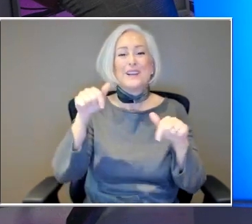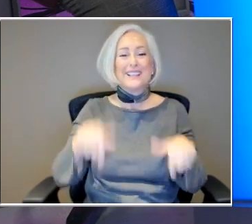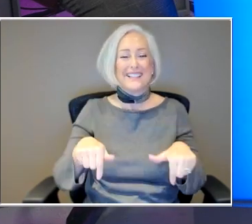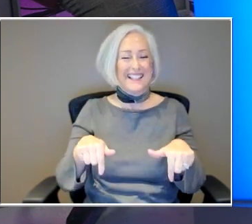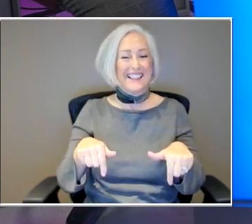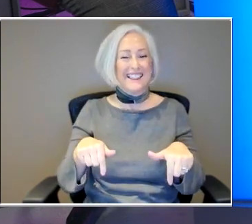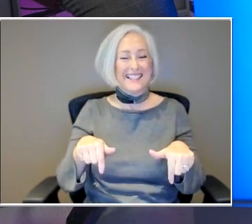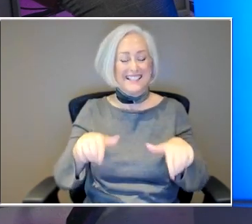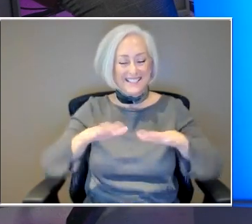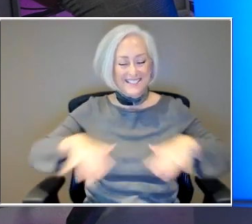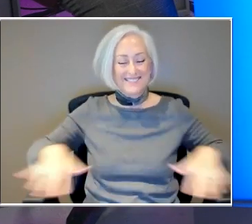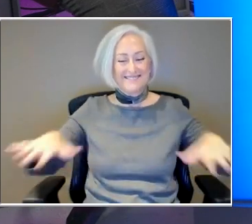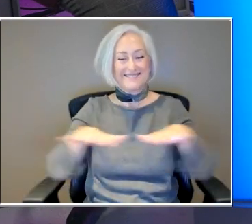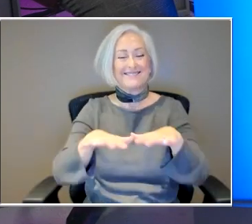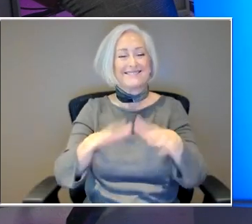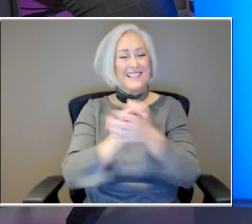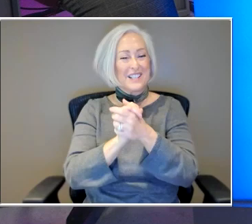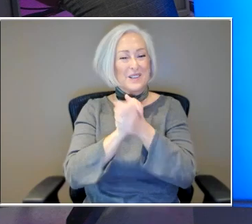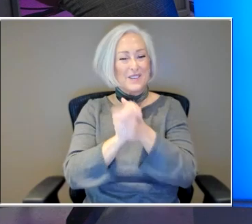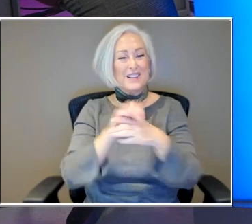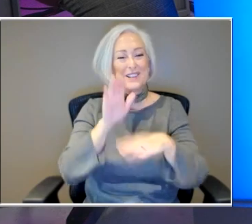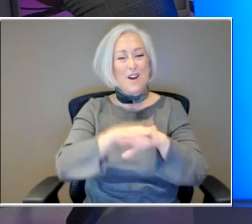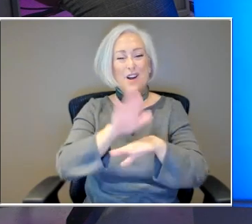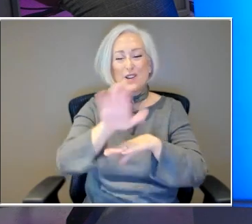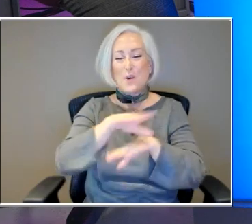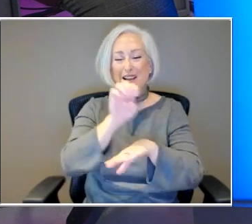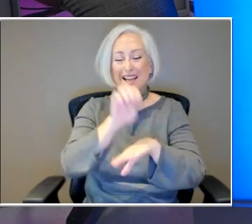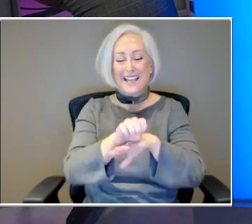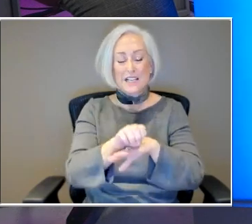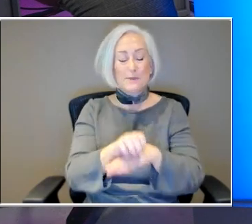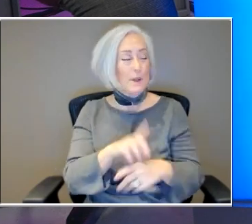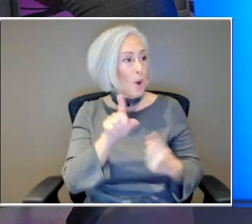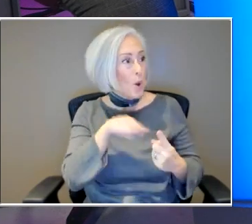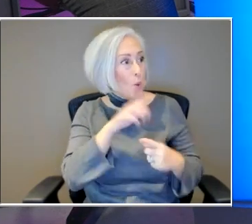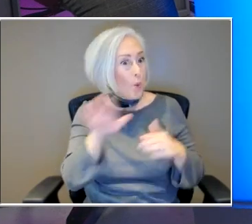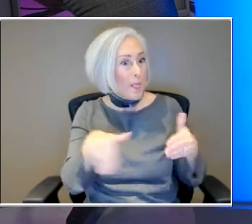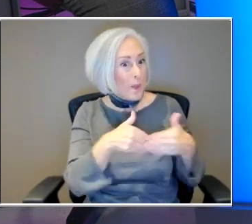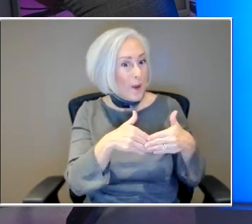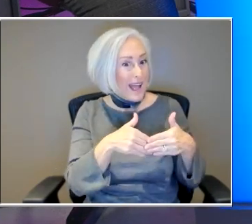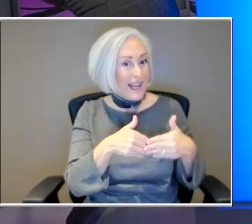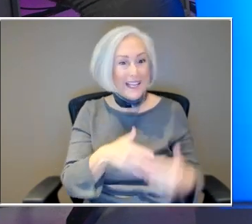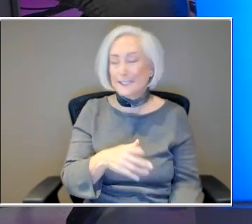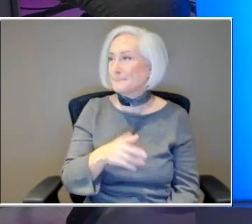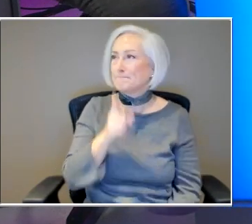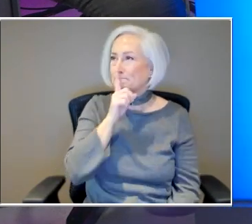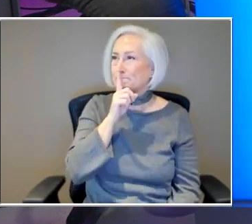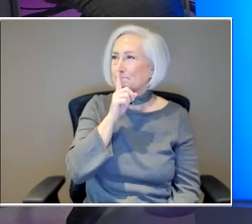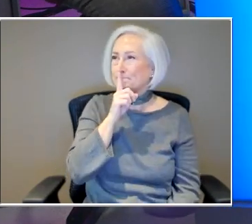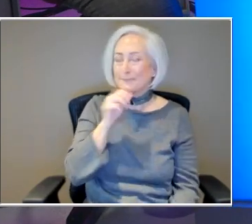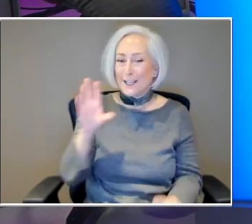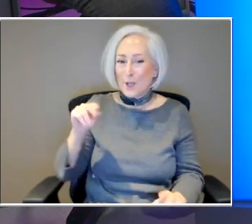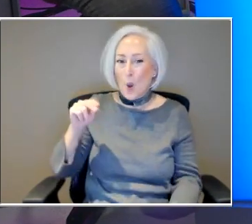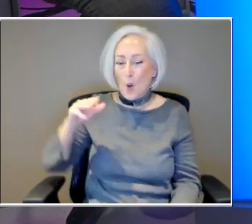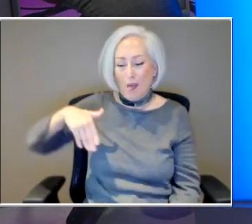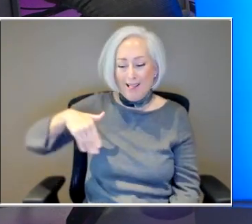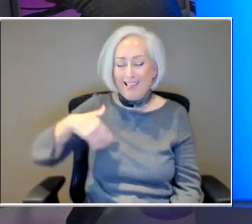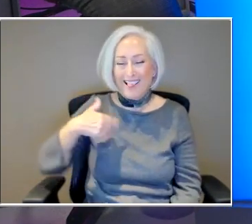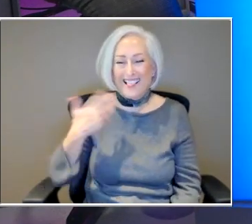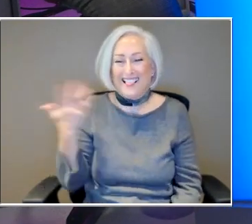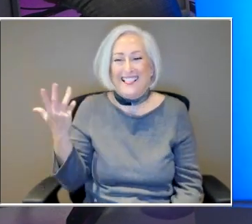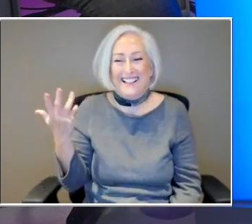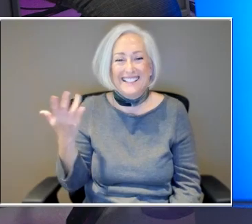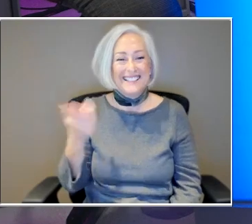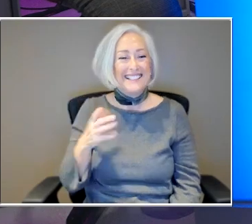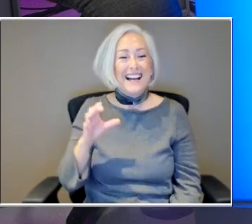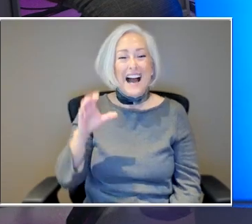arena. And congratulations on your engagement. Oh yeah, when's the wedding? Do you have a date set? We take it day by day. I bet you're in charge,